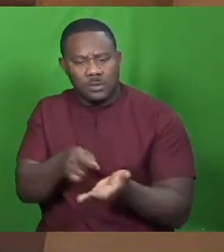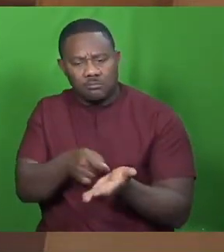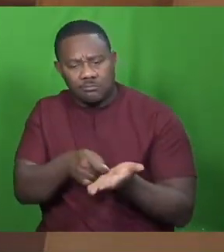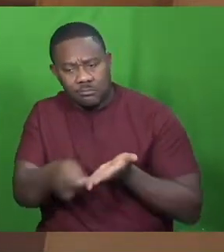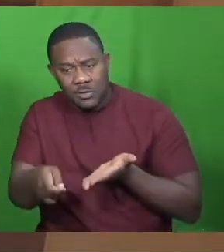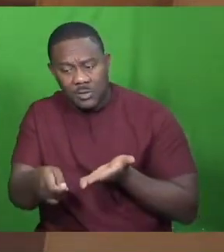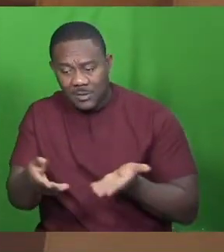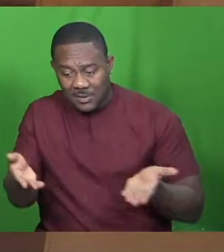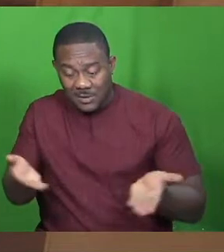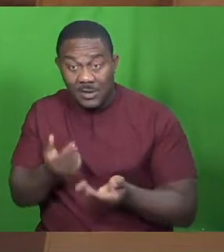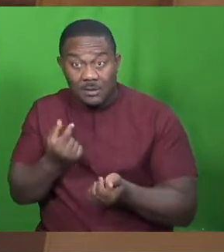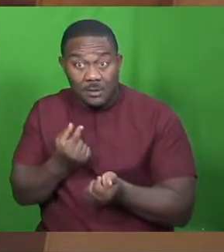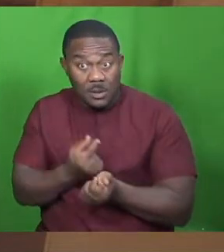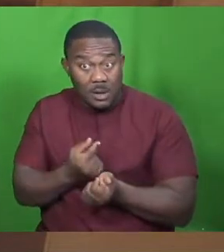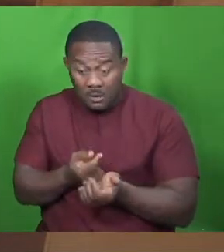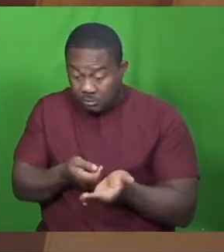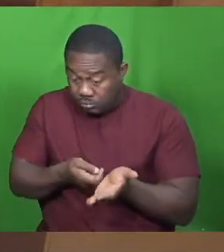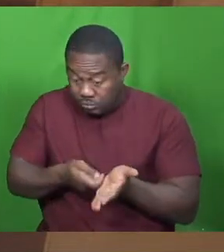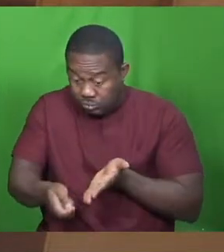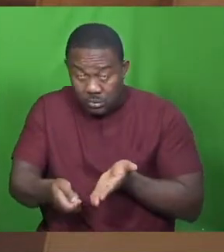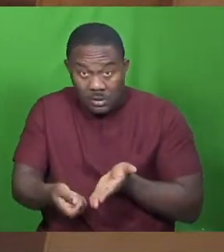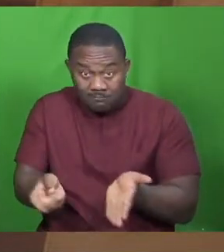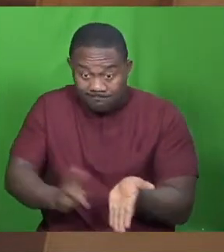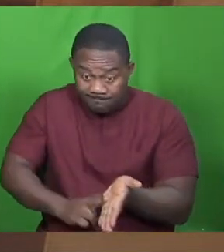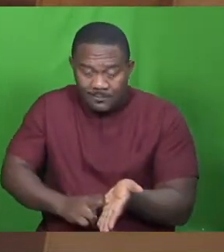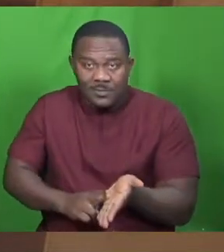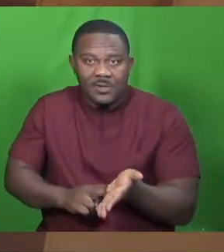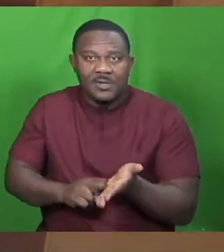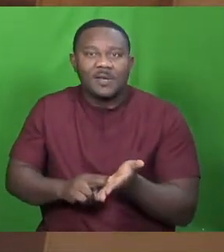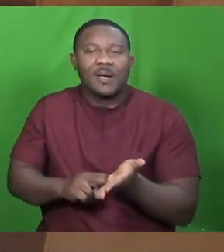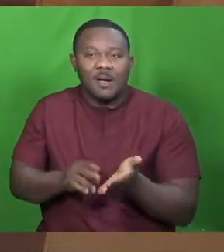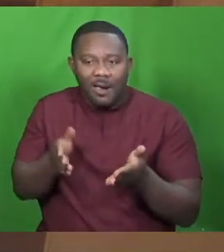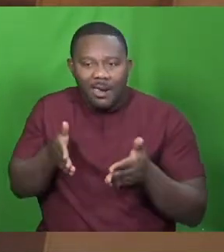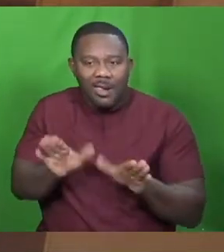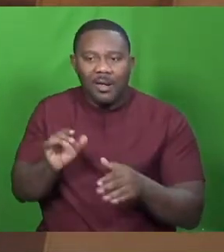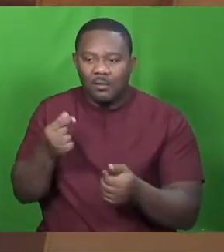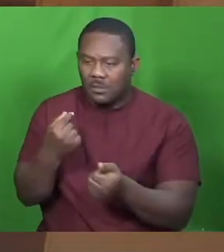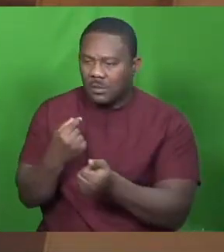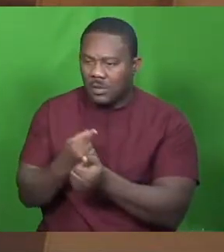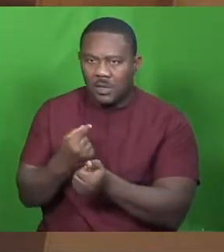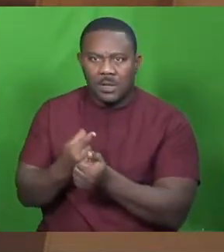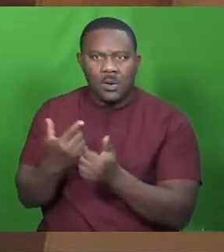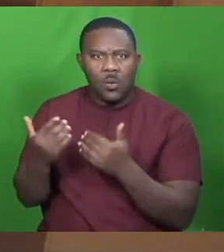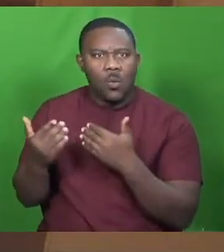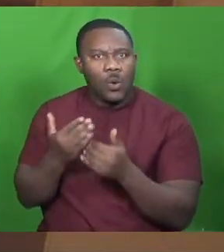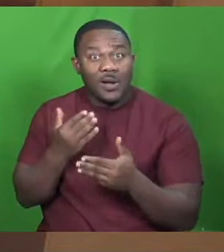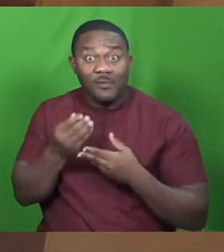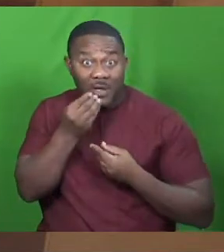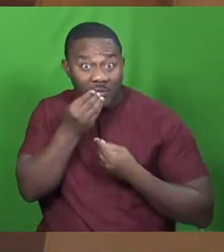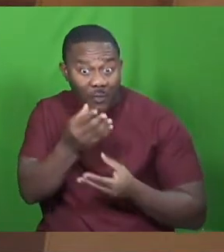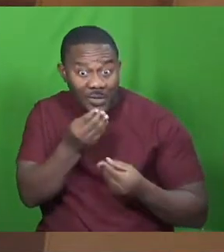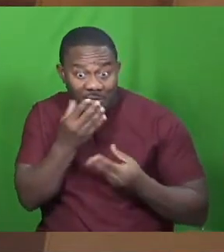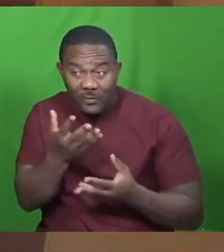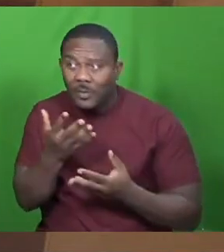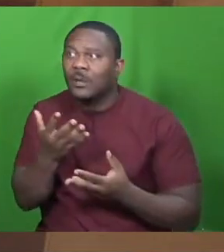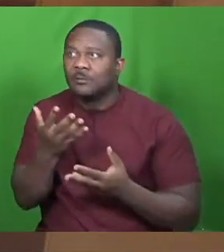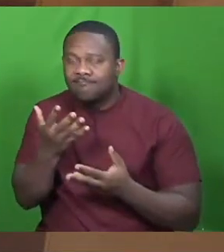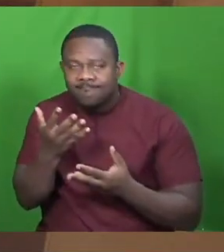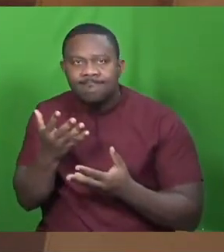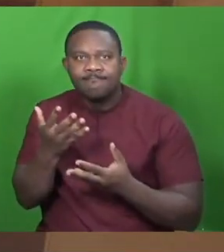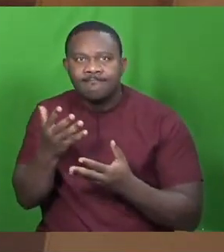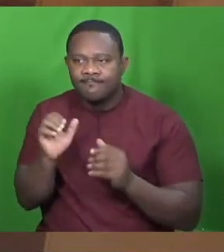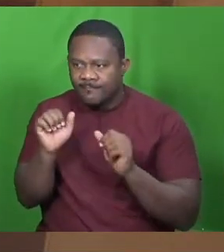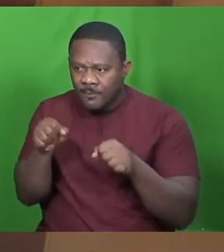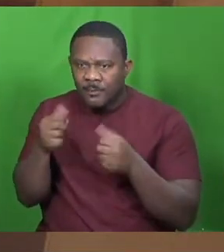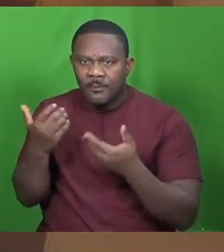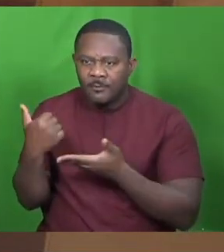in Ghana will therefore enable the country to take advantage of the information sharing mechanisms provided to promote